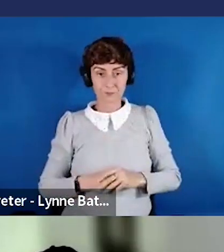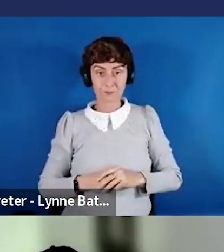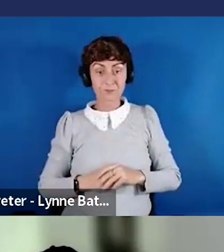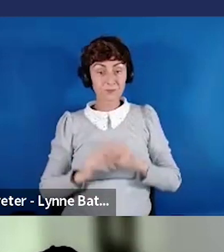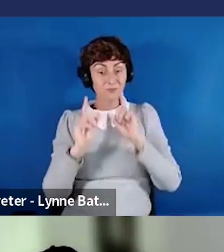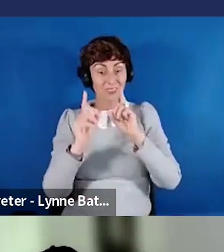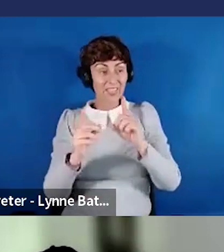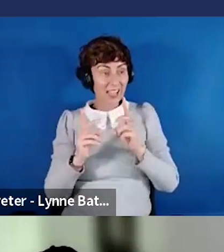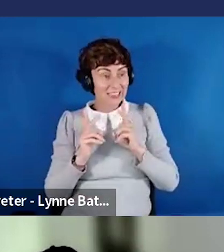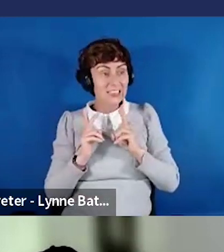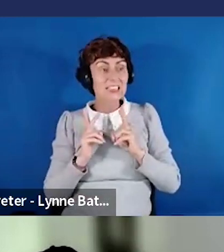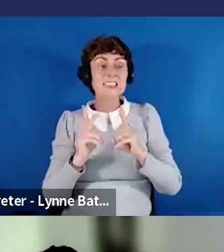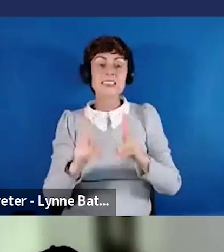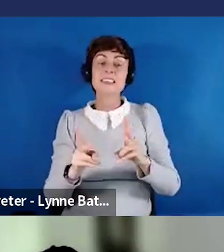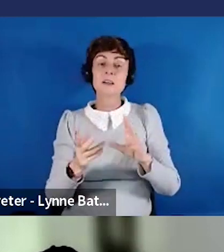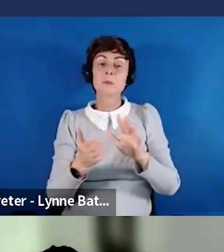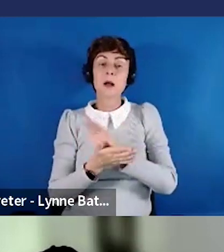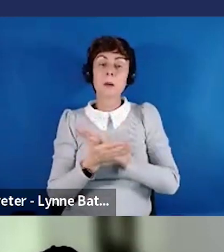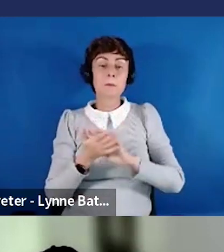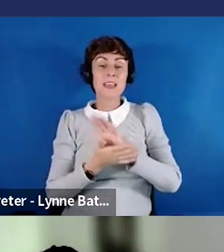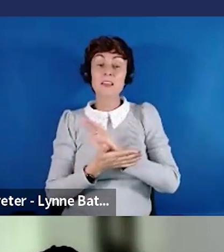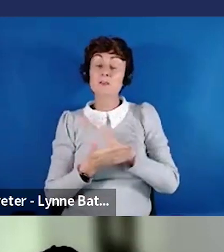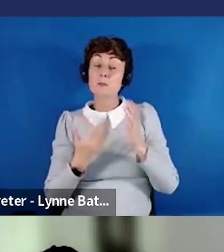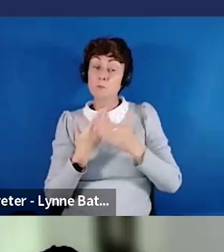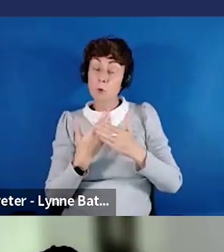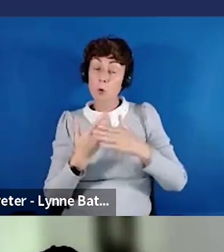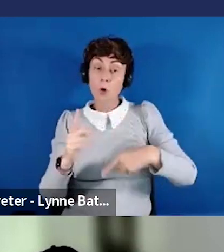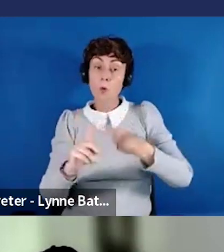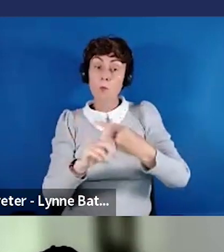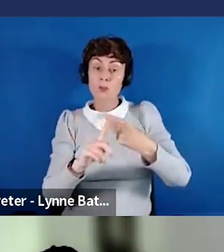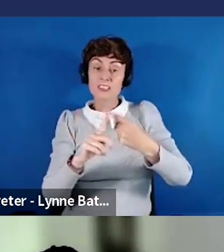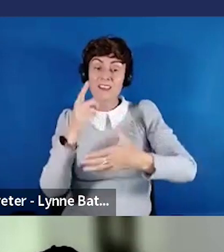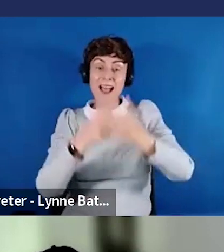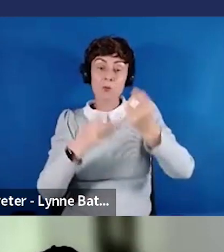system in place, they saw lots of positive outcomes in terms of reduced